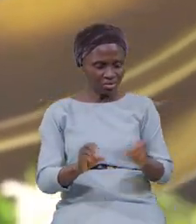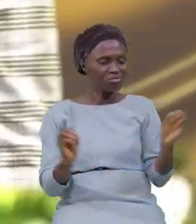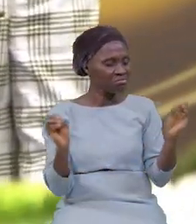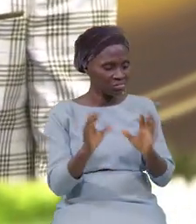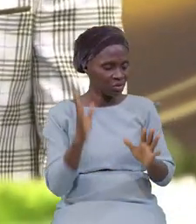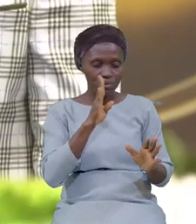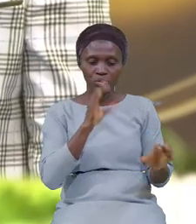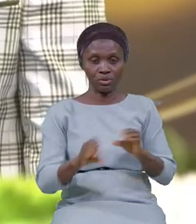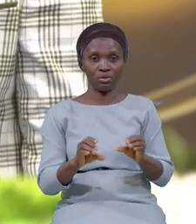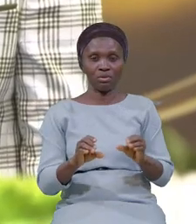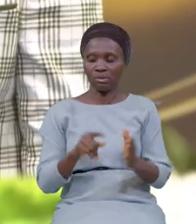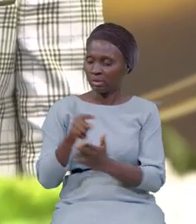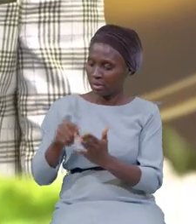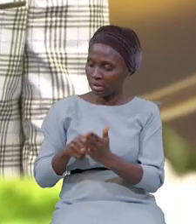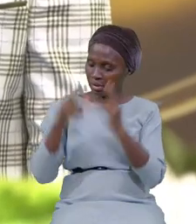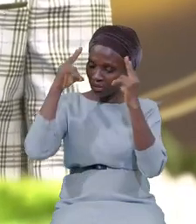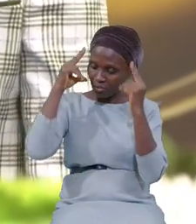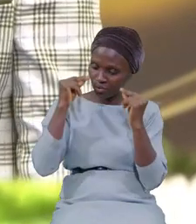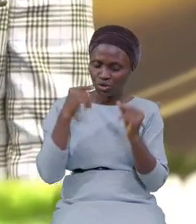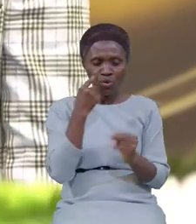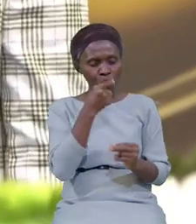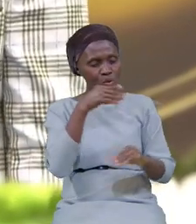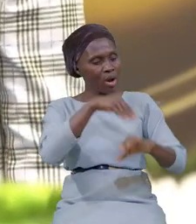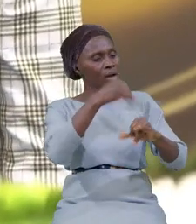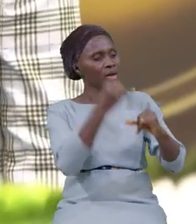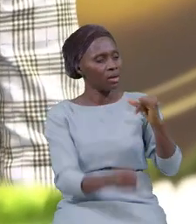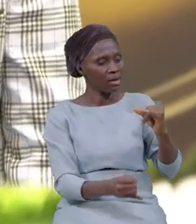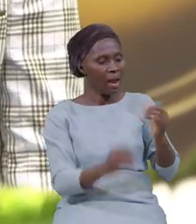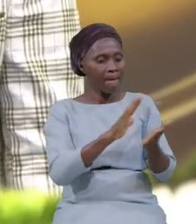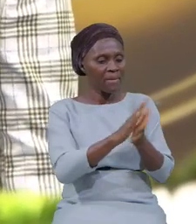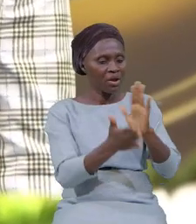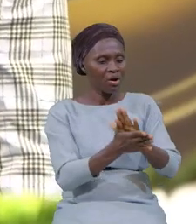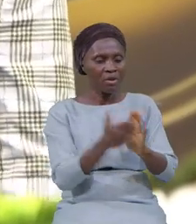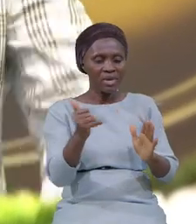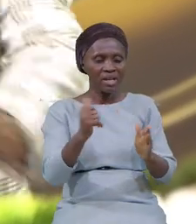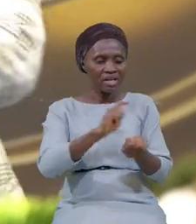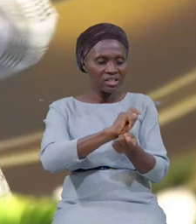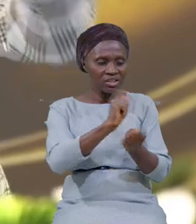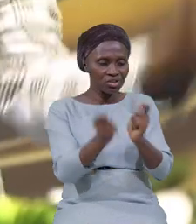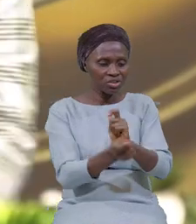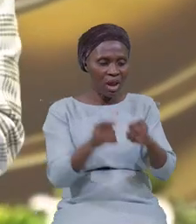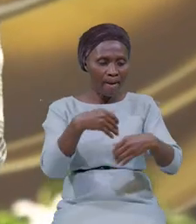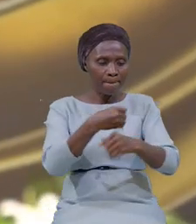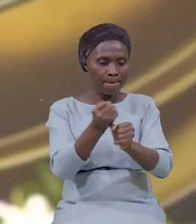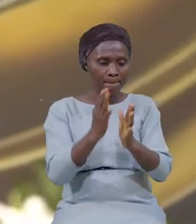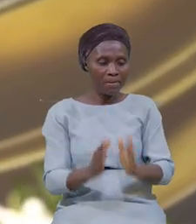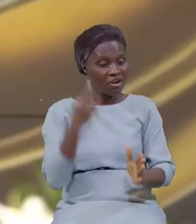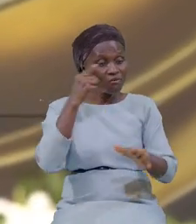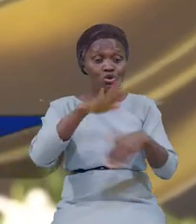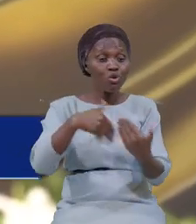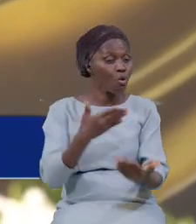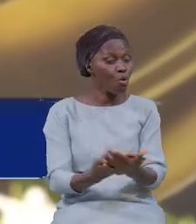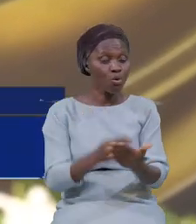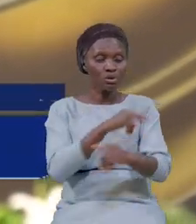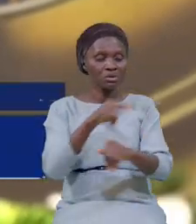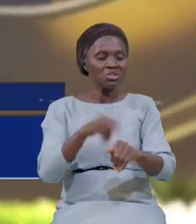done. This Moses, who eventually became the change maker for the whole nation, would have